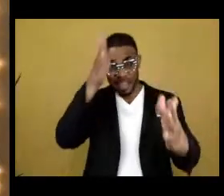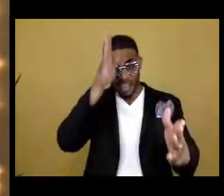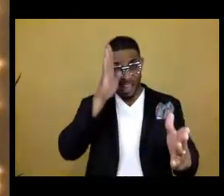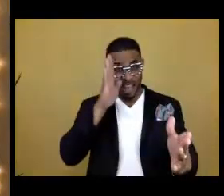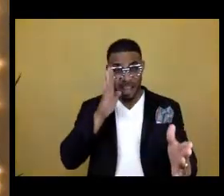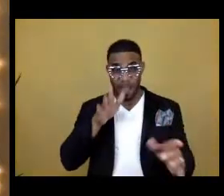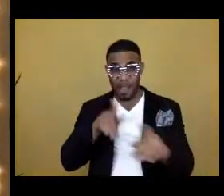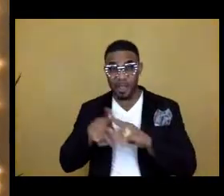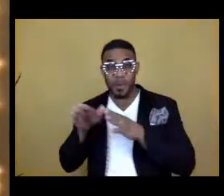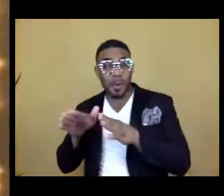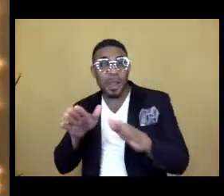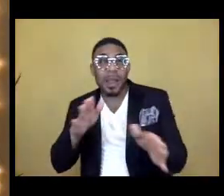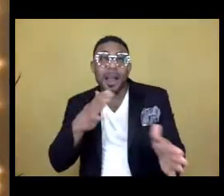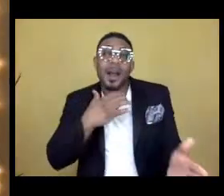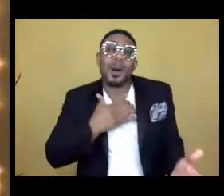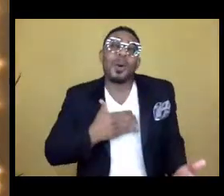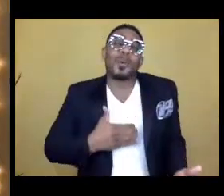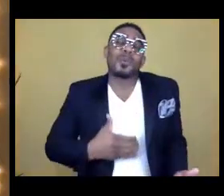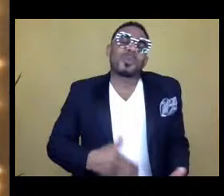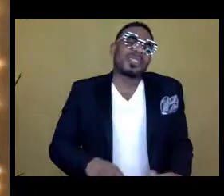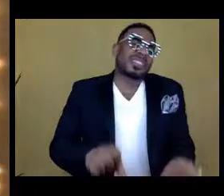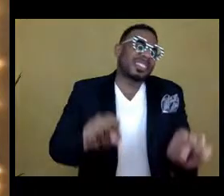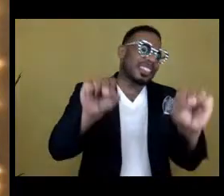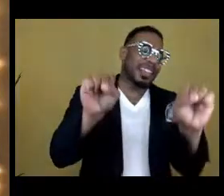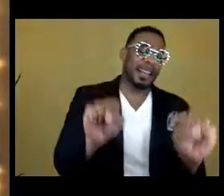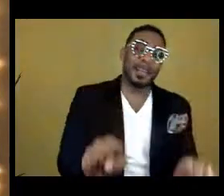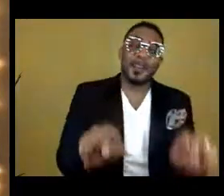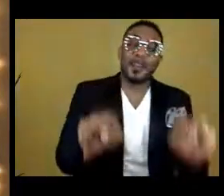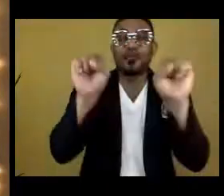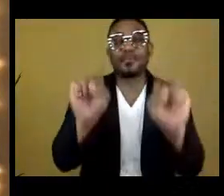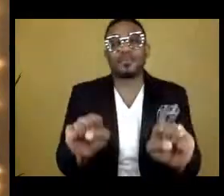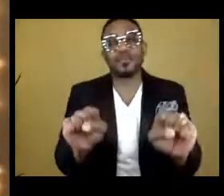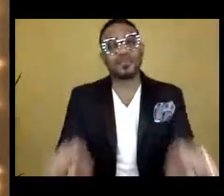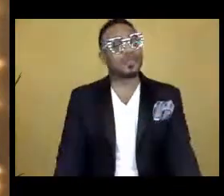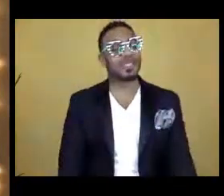in ways I wish I could.